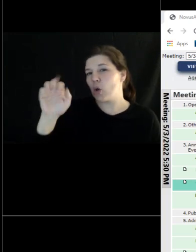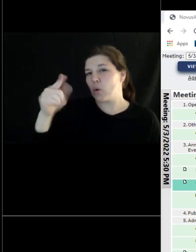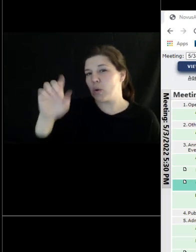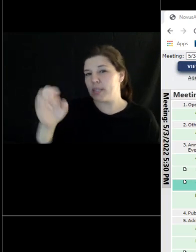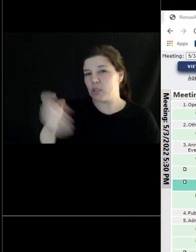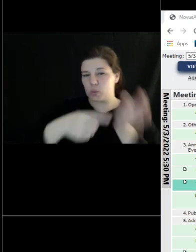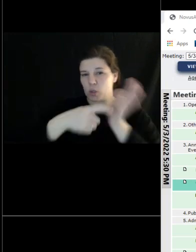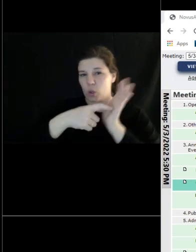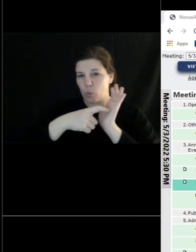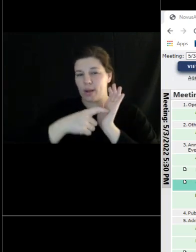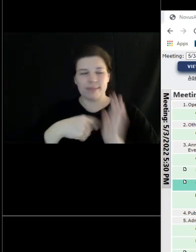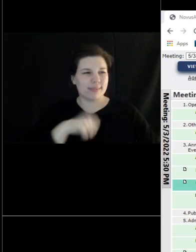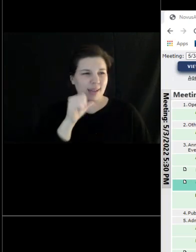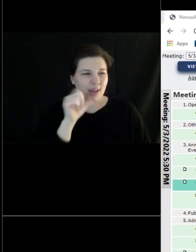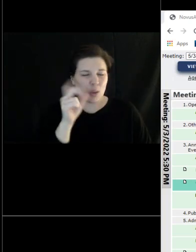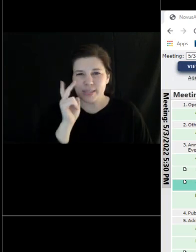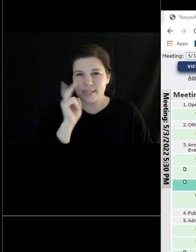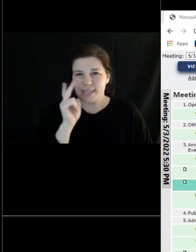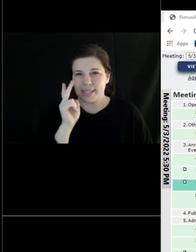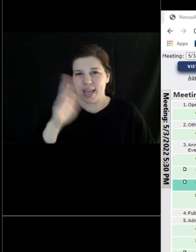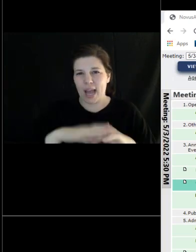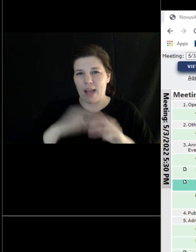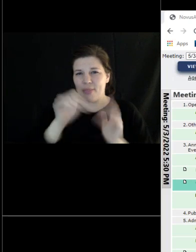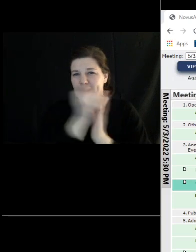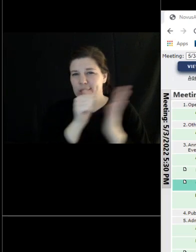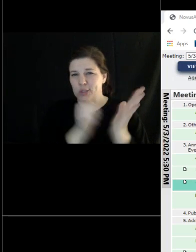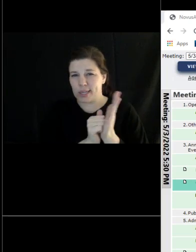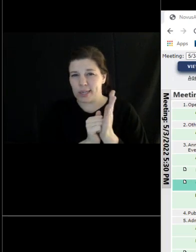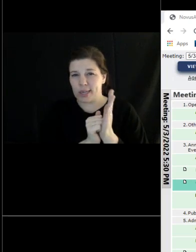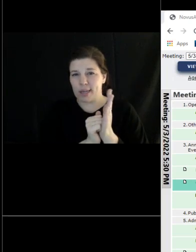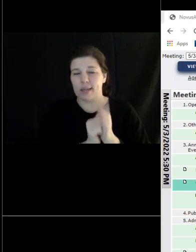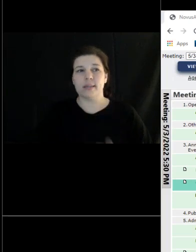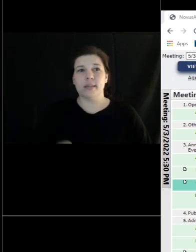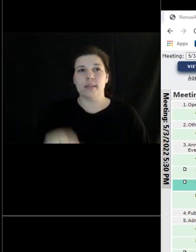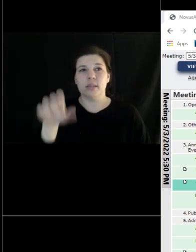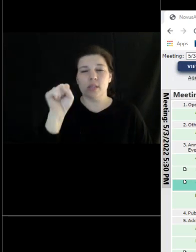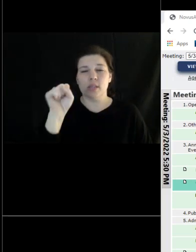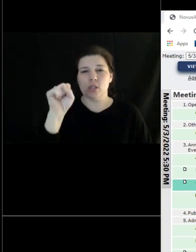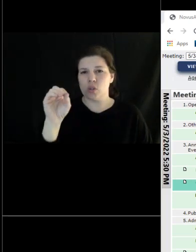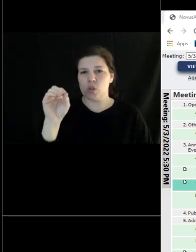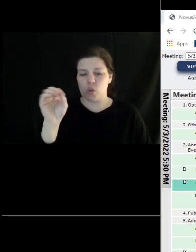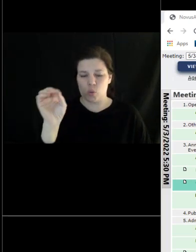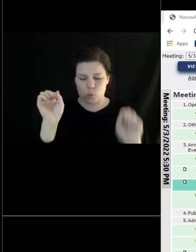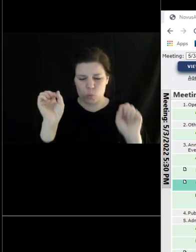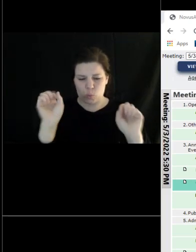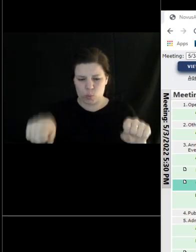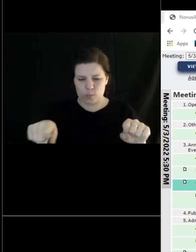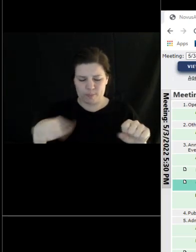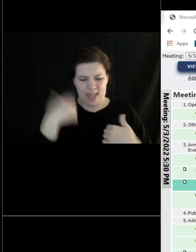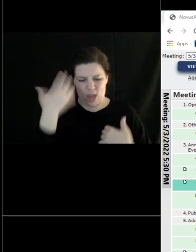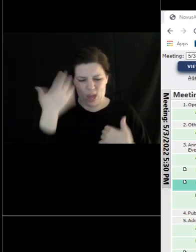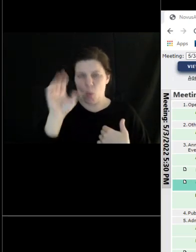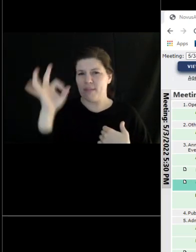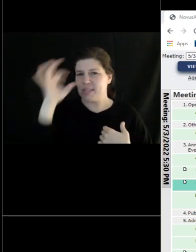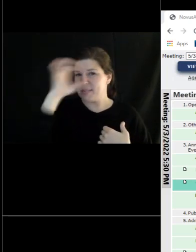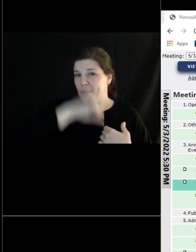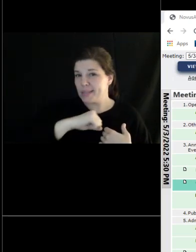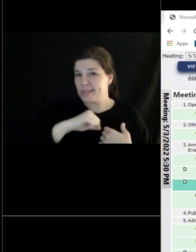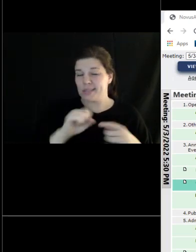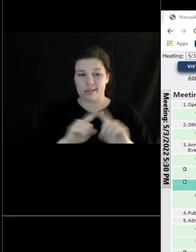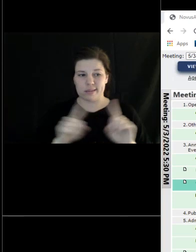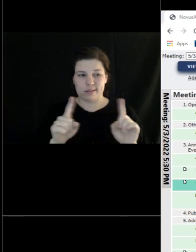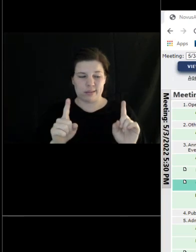believe. I don't see that on the agenda here. So can we, I don't know if that was missed or not. I didn't